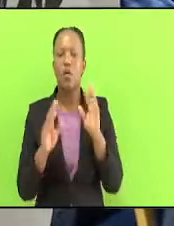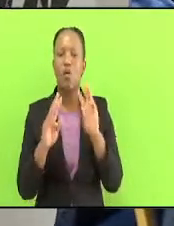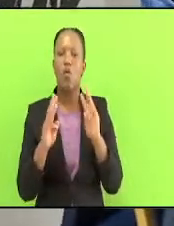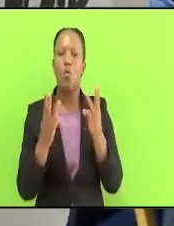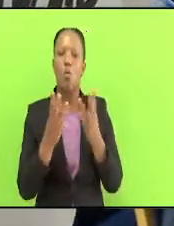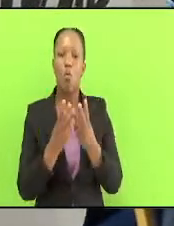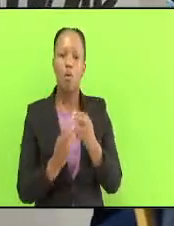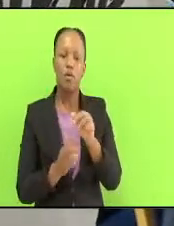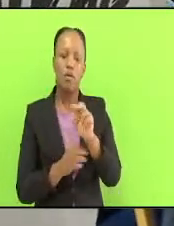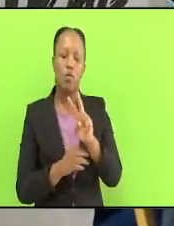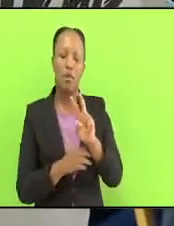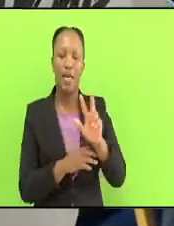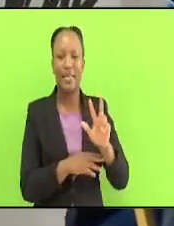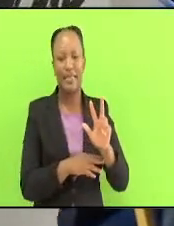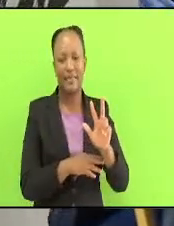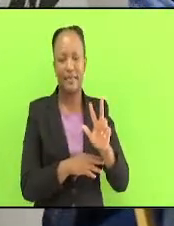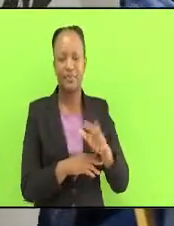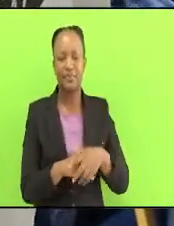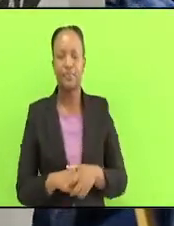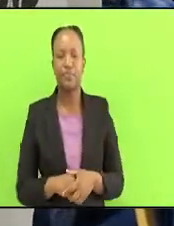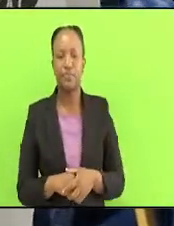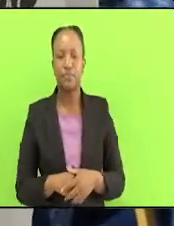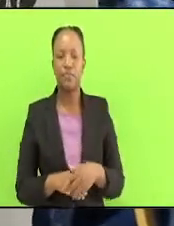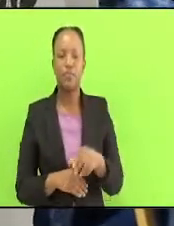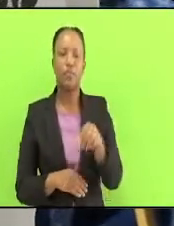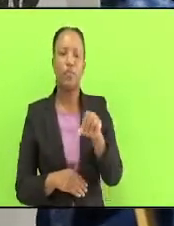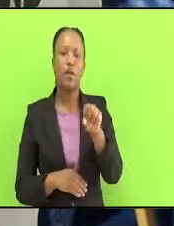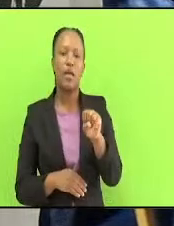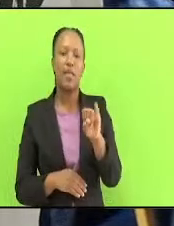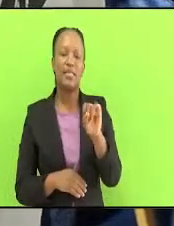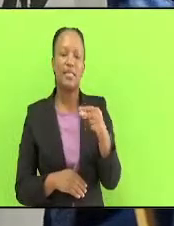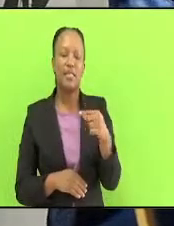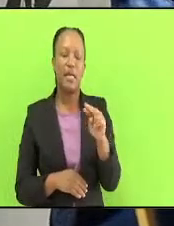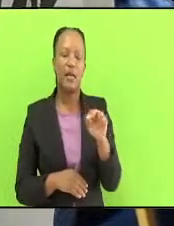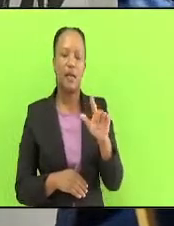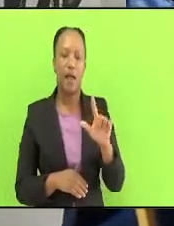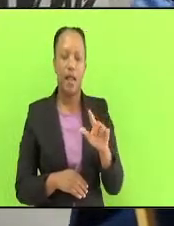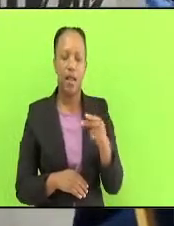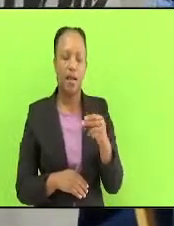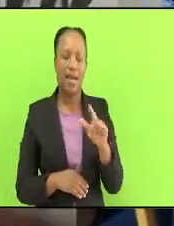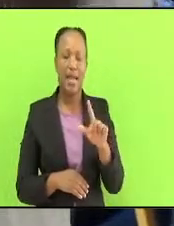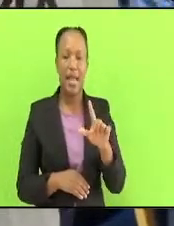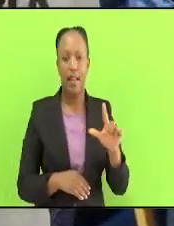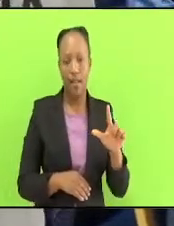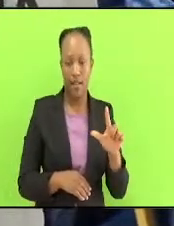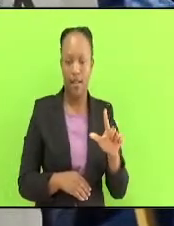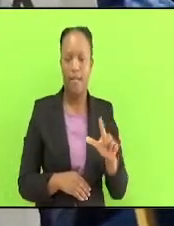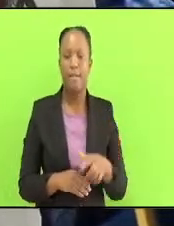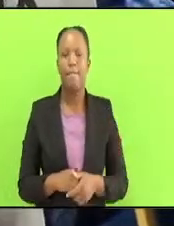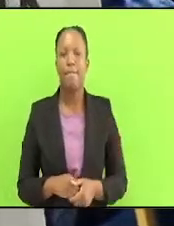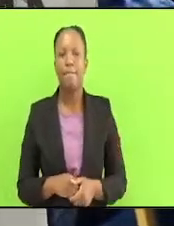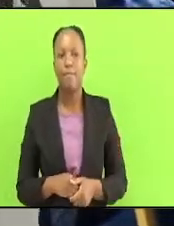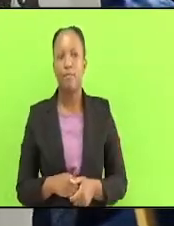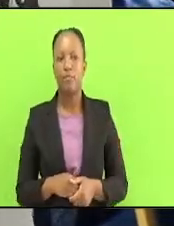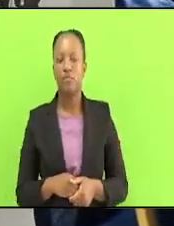I'm from Signal Hill, and that is ward number 28. Yes, sir.